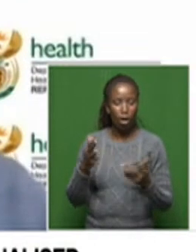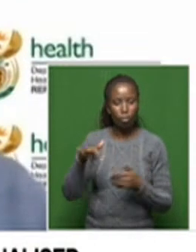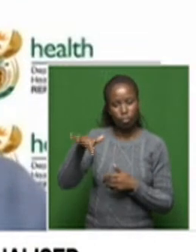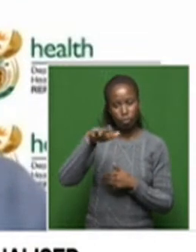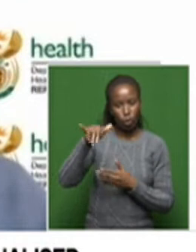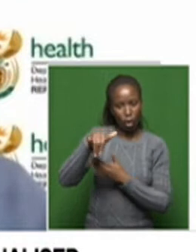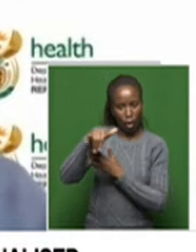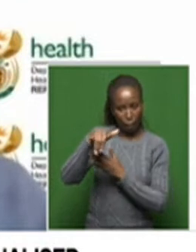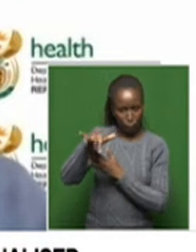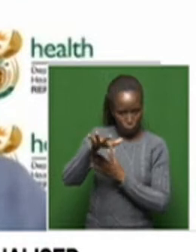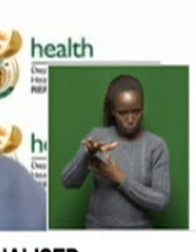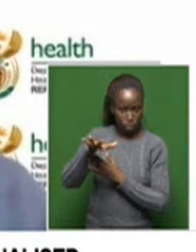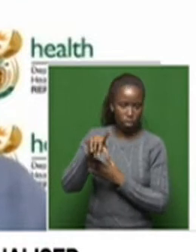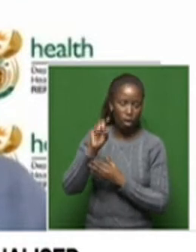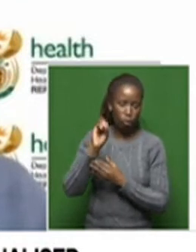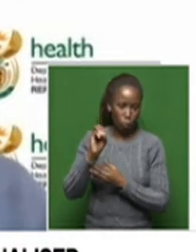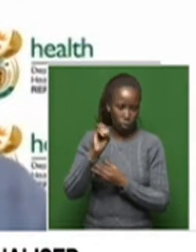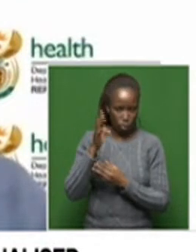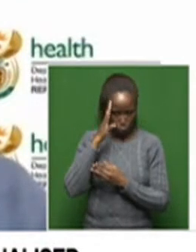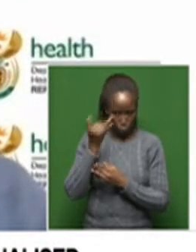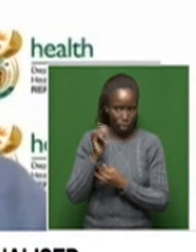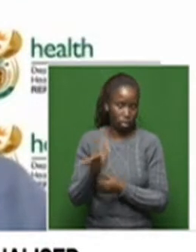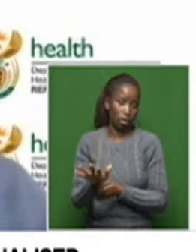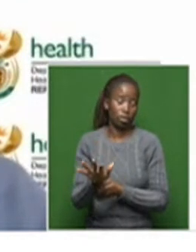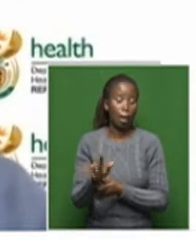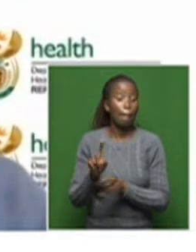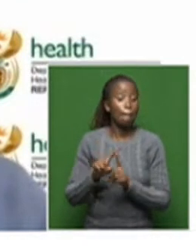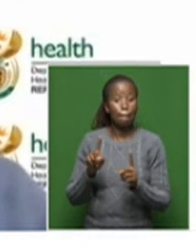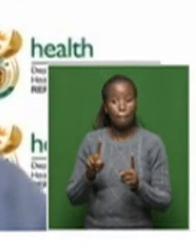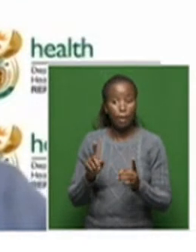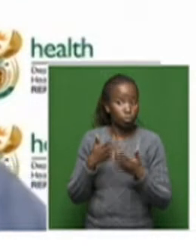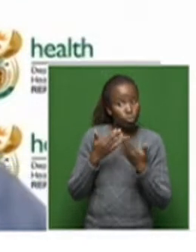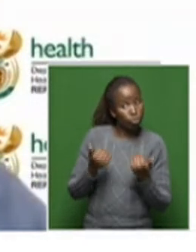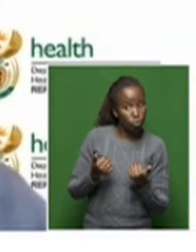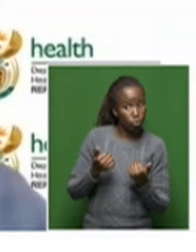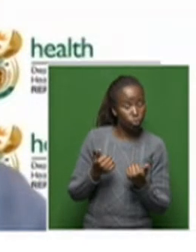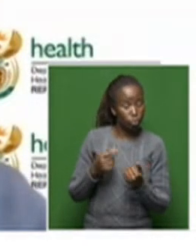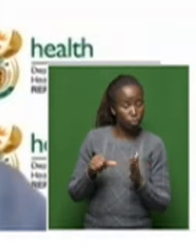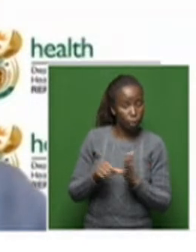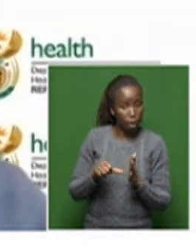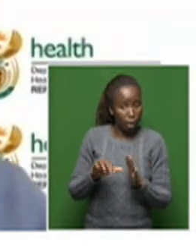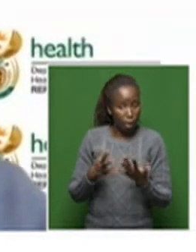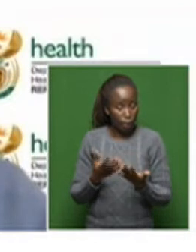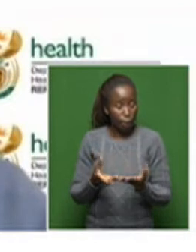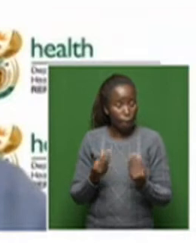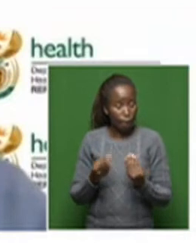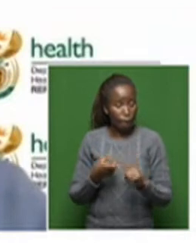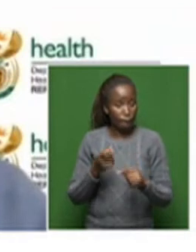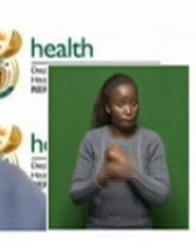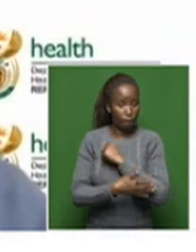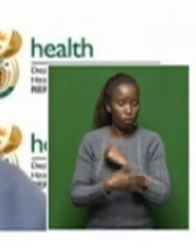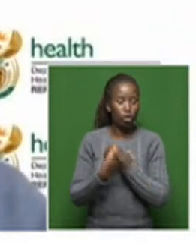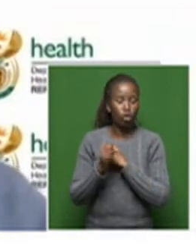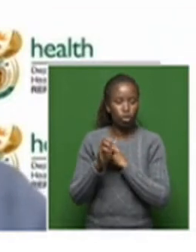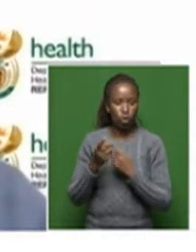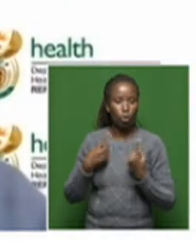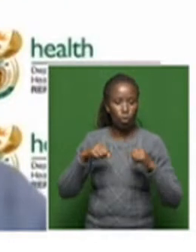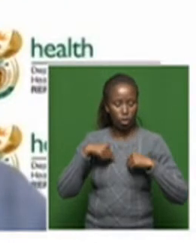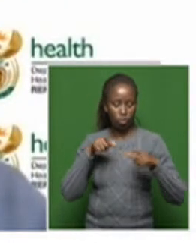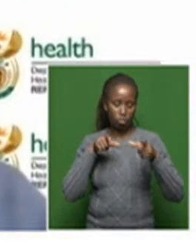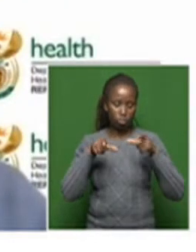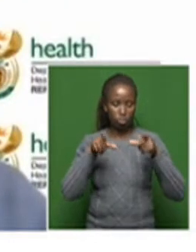the other ports of entry, because as we know that the virus was initially imported into the country. So we are managing the borders